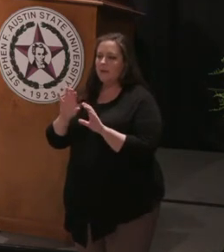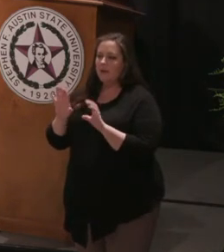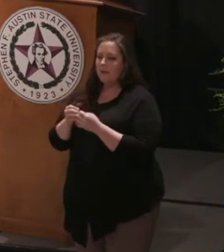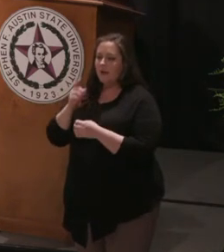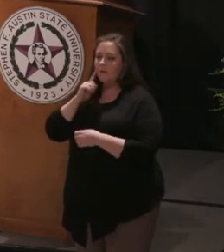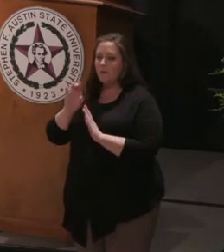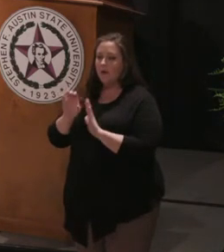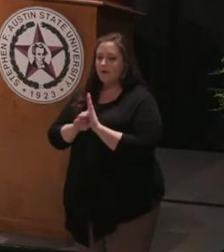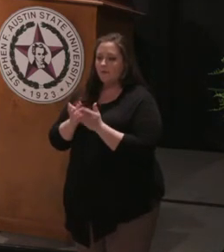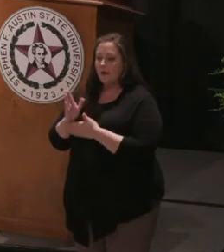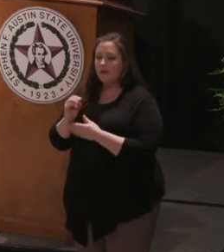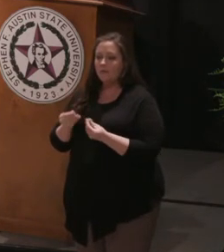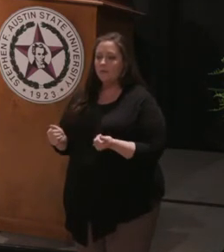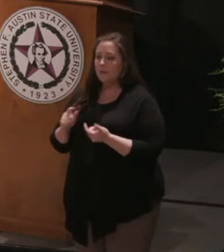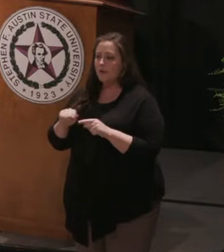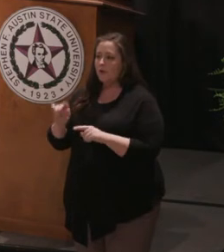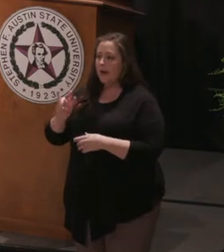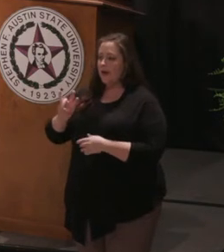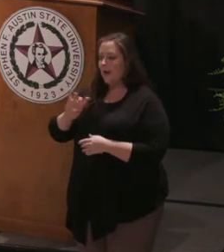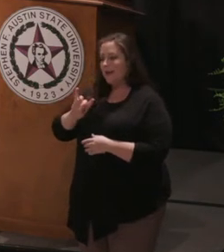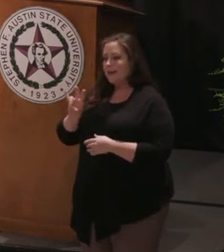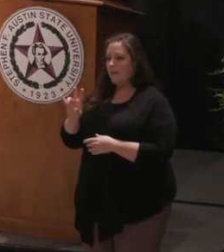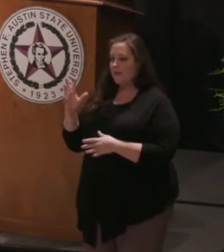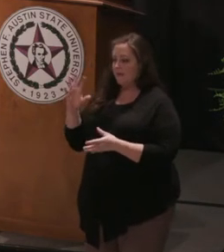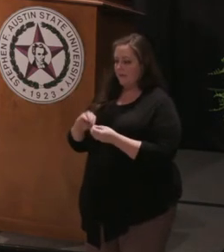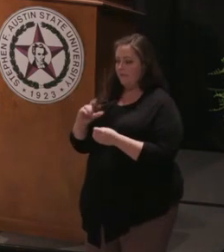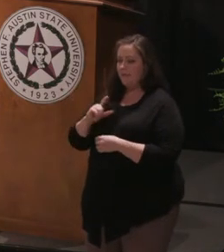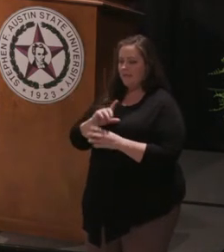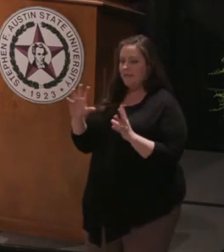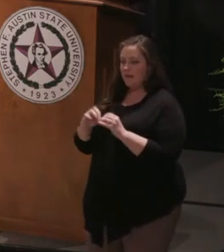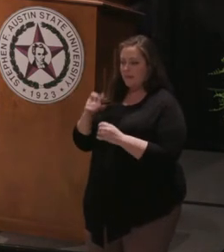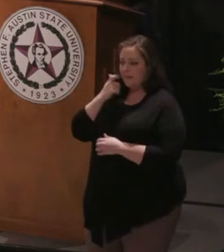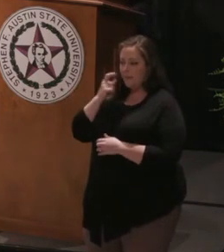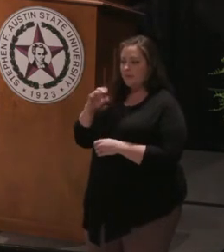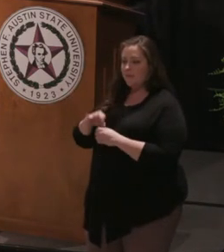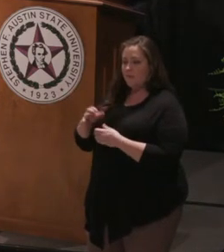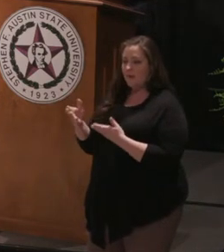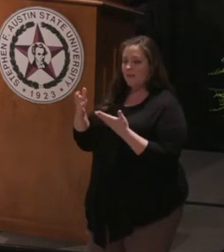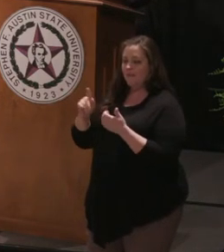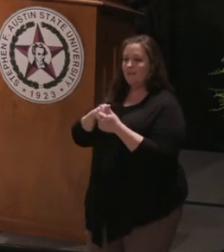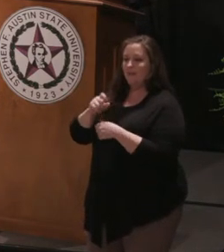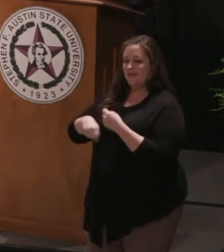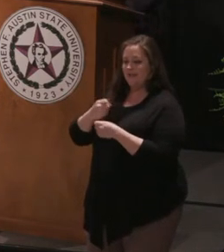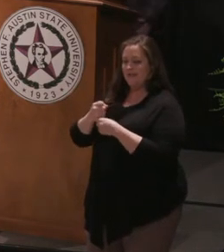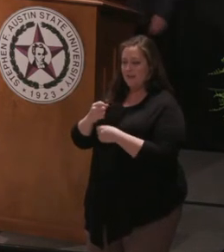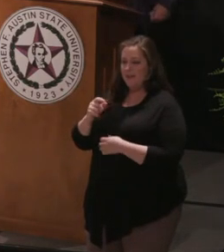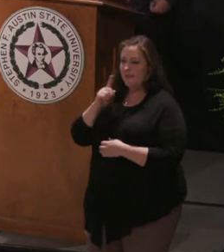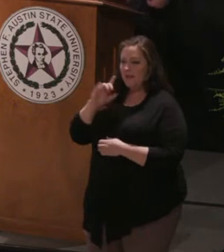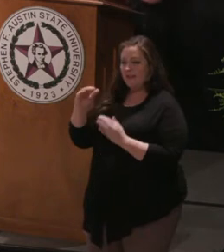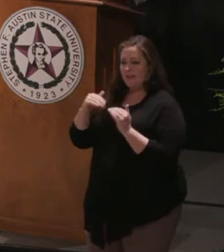and Remedies. And during the 87th legislative session, he was voted Freshman of the Year by his peers.